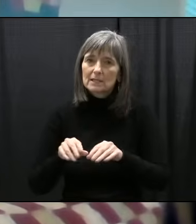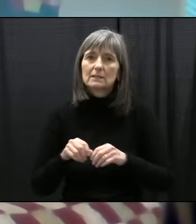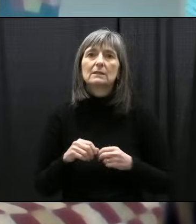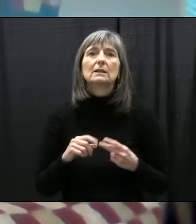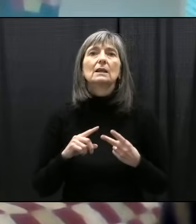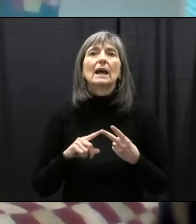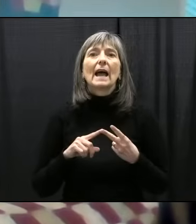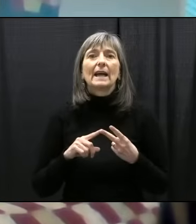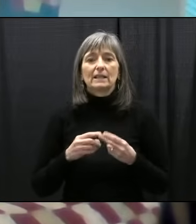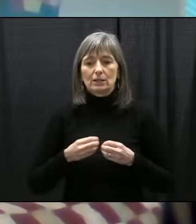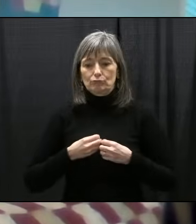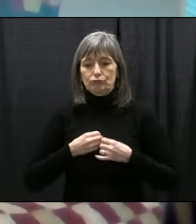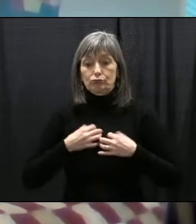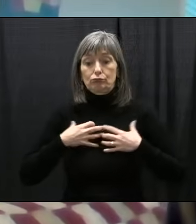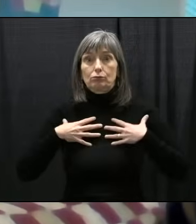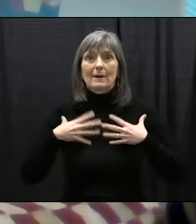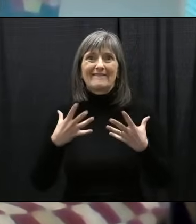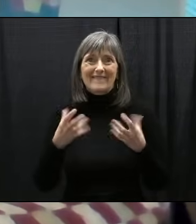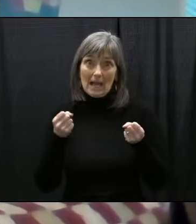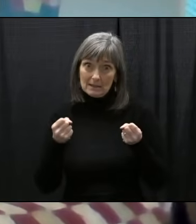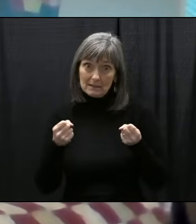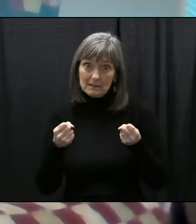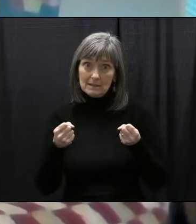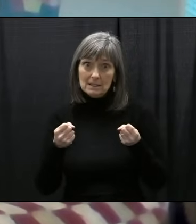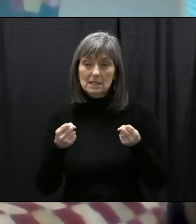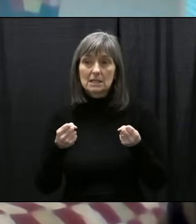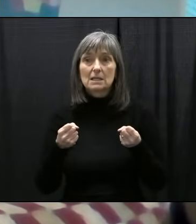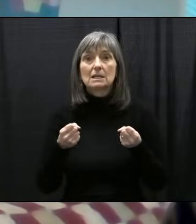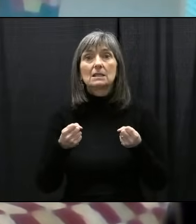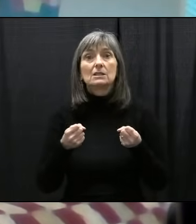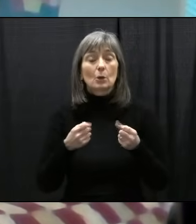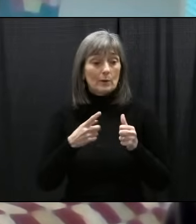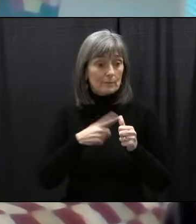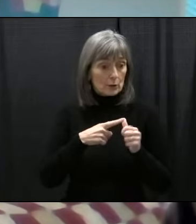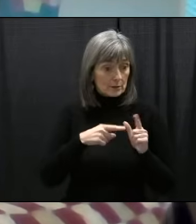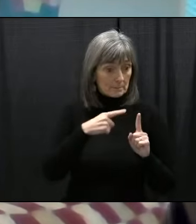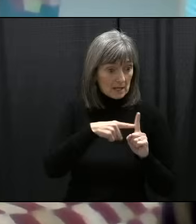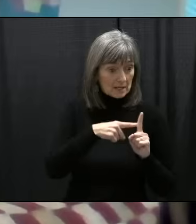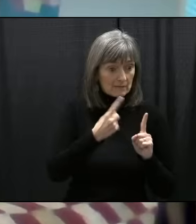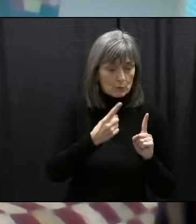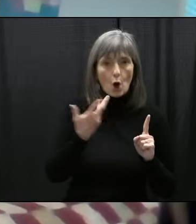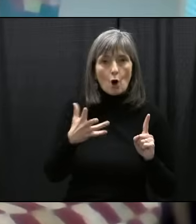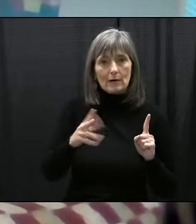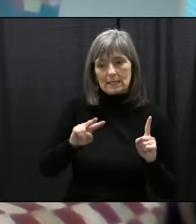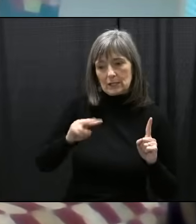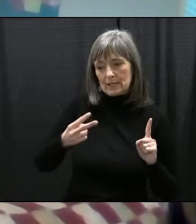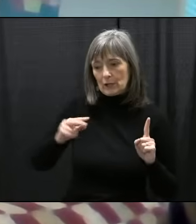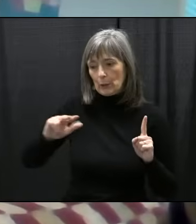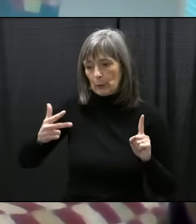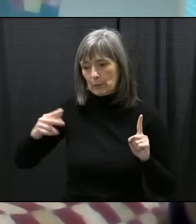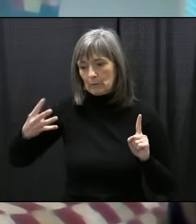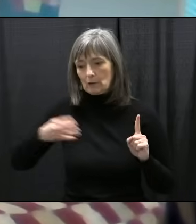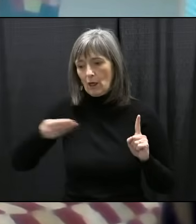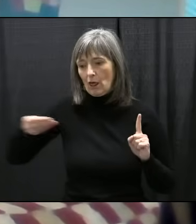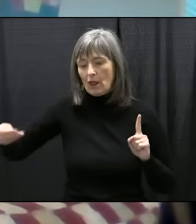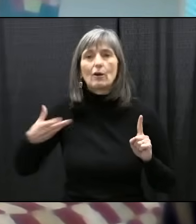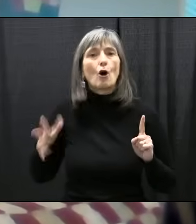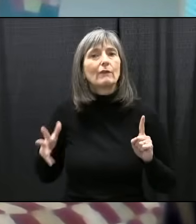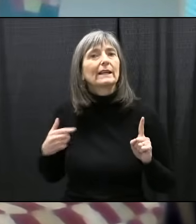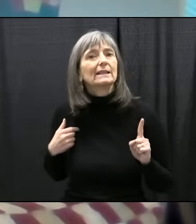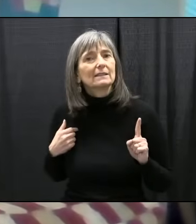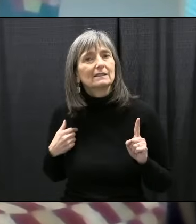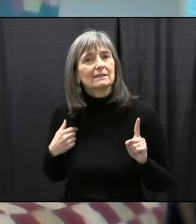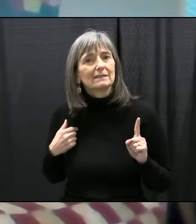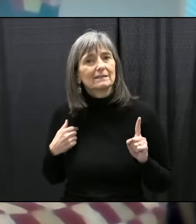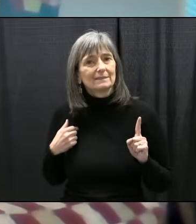other variants, and so sometimes, before we even find out about the first case, we've got a second or sometimes third generation of